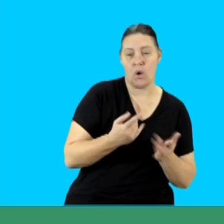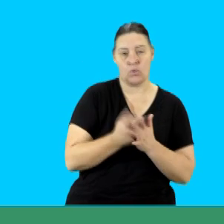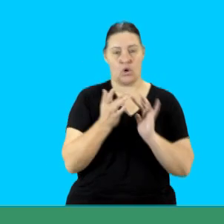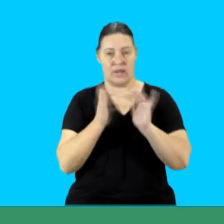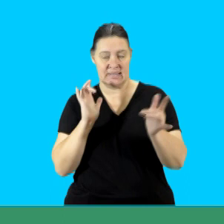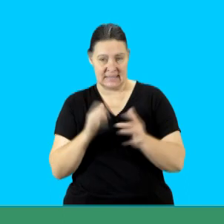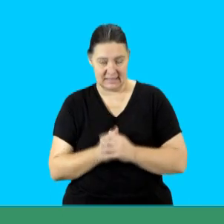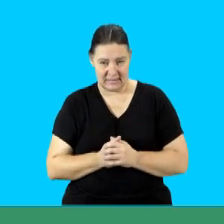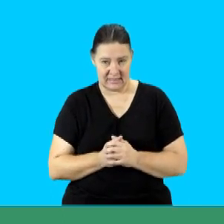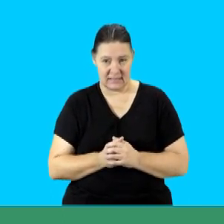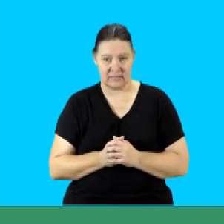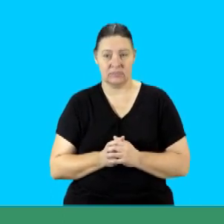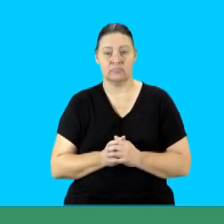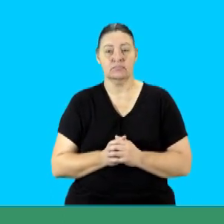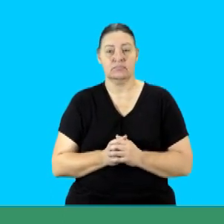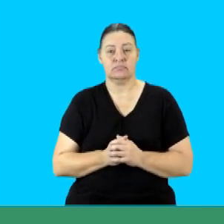Now, let's look at